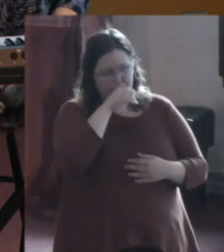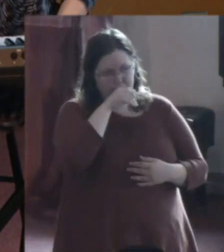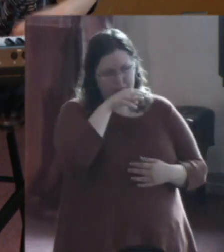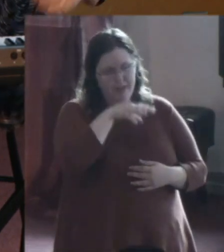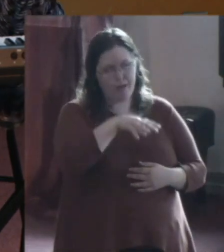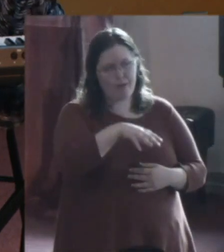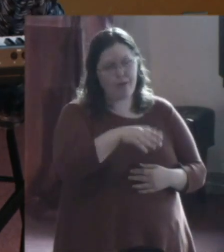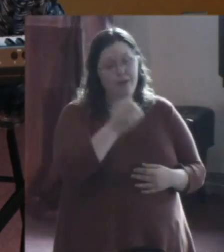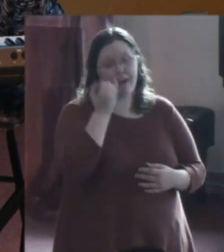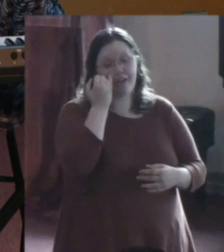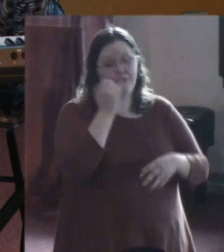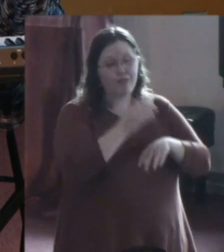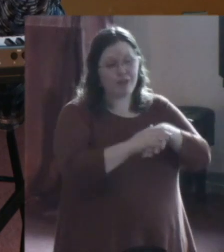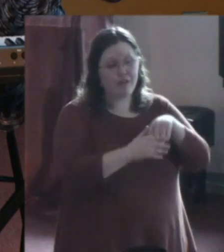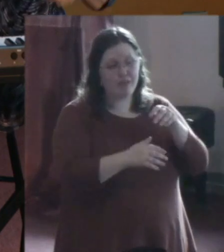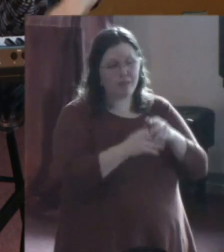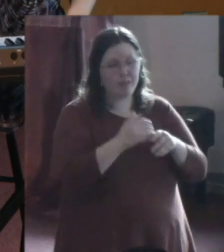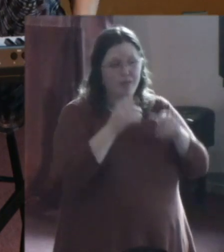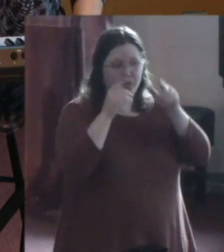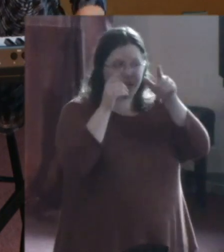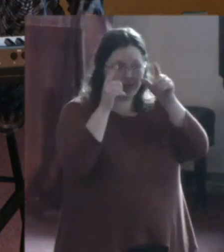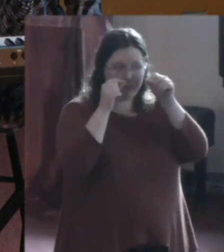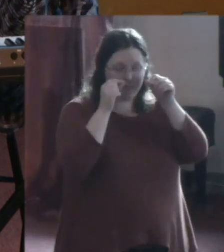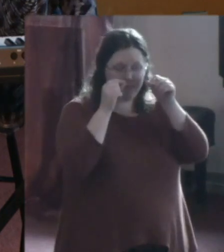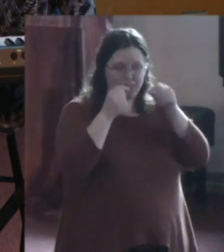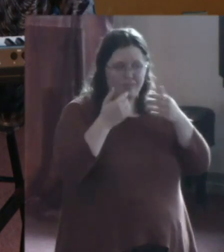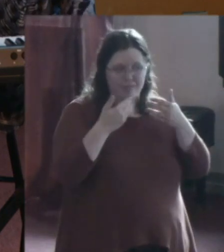So if you are comfortable closing your eyes, go ahead.